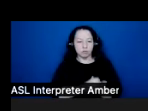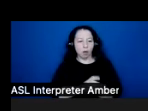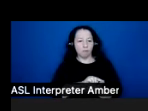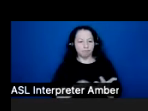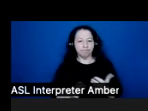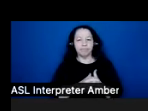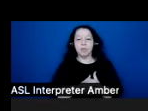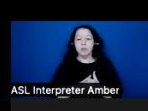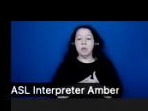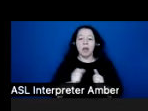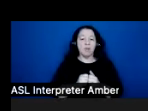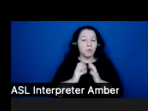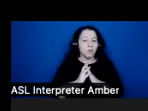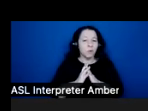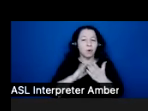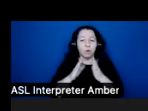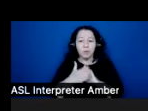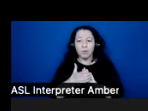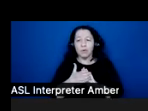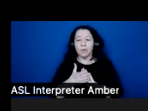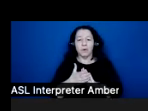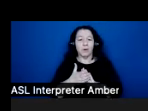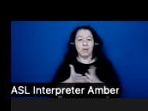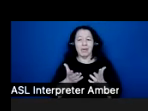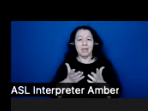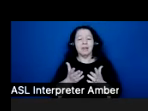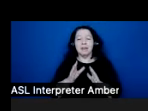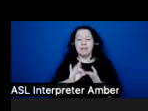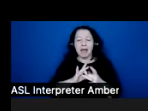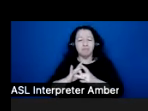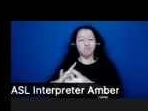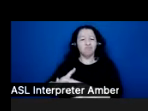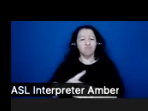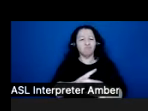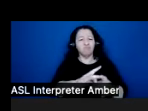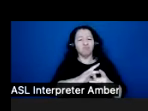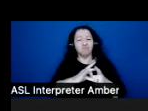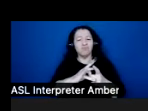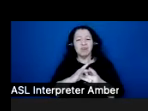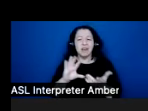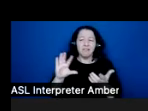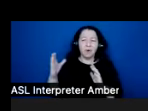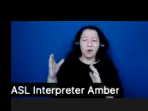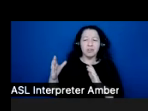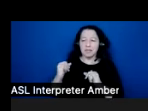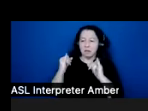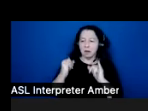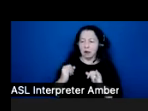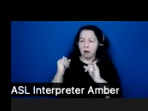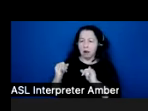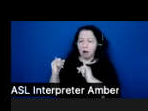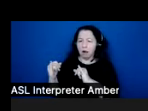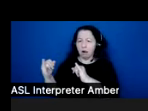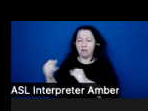Restoring community versus this idea of individualism that we talked about earlier, that's really promoted by